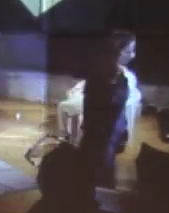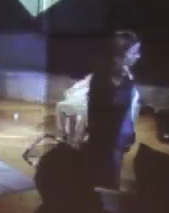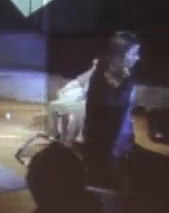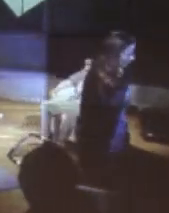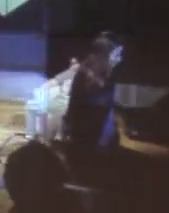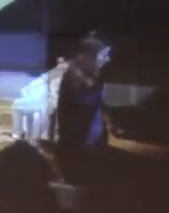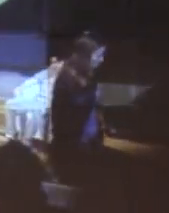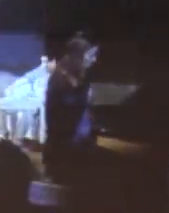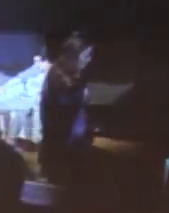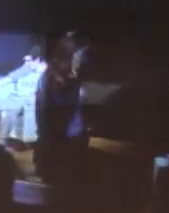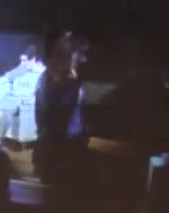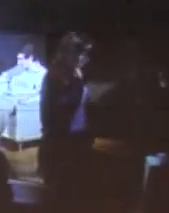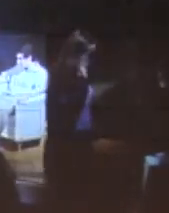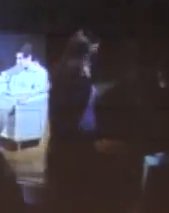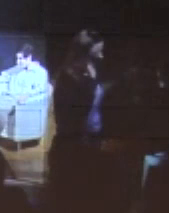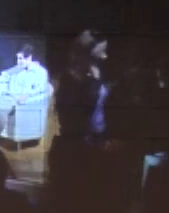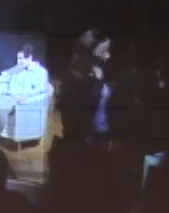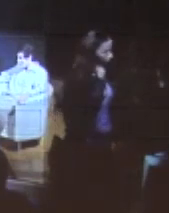published